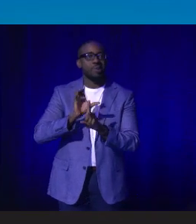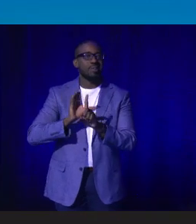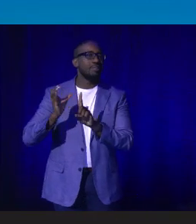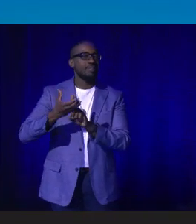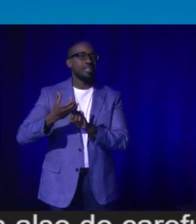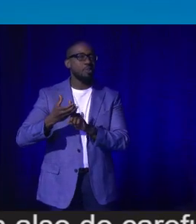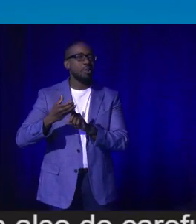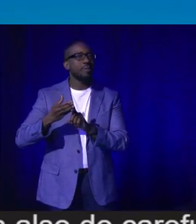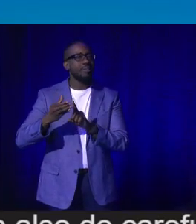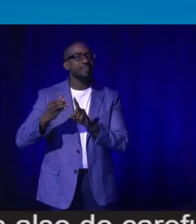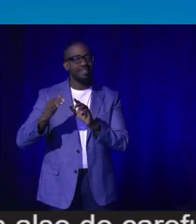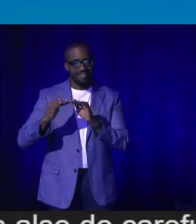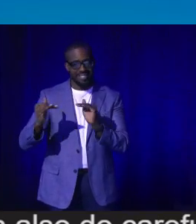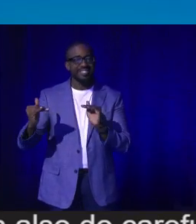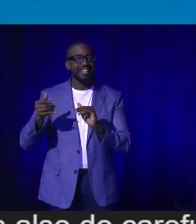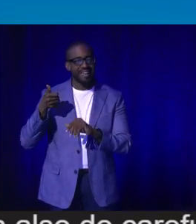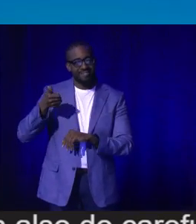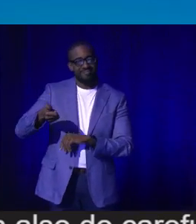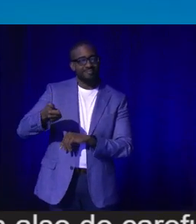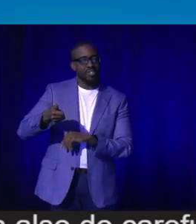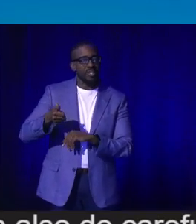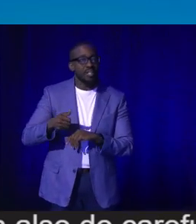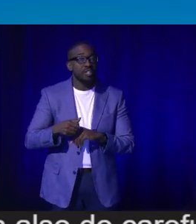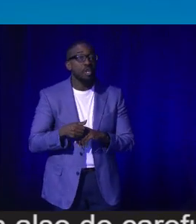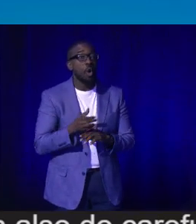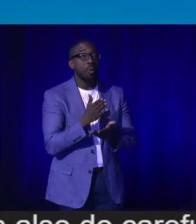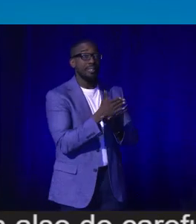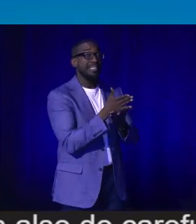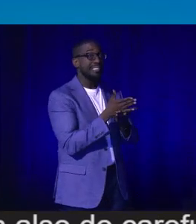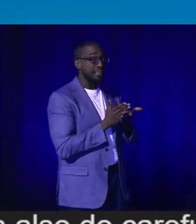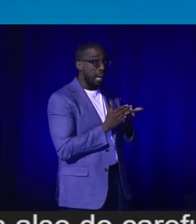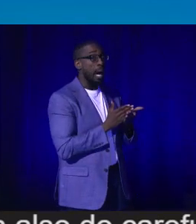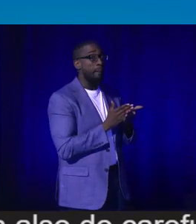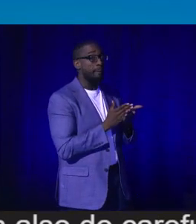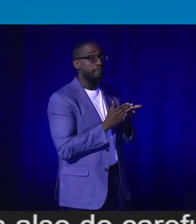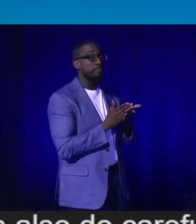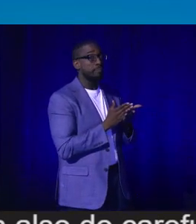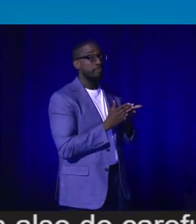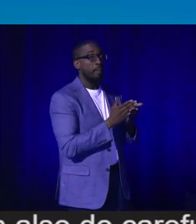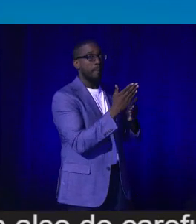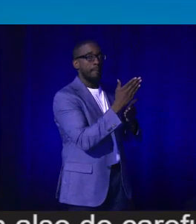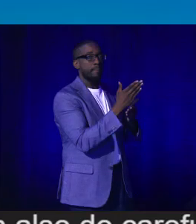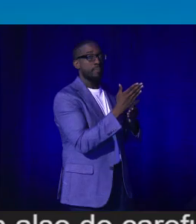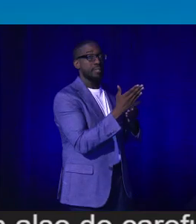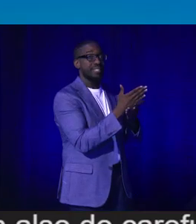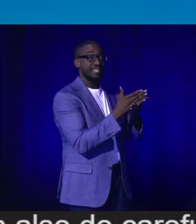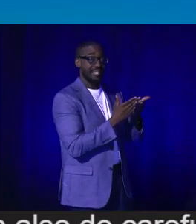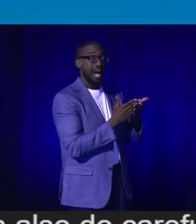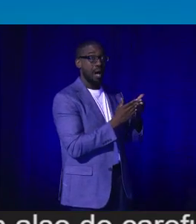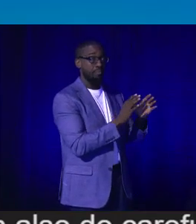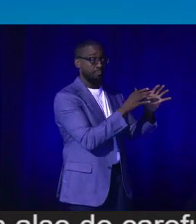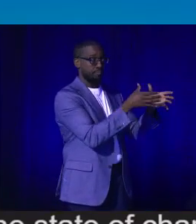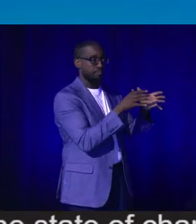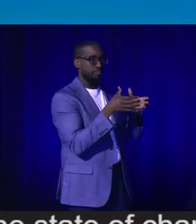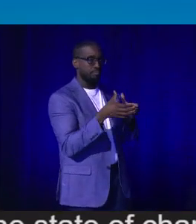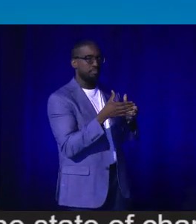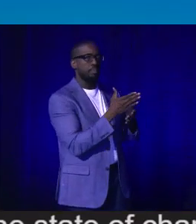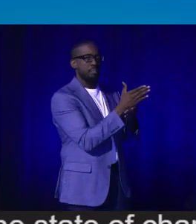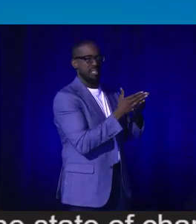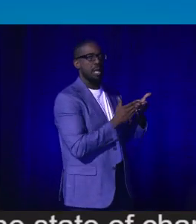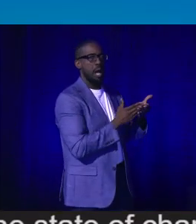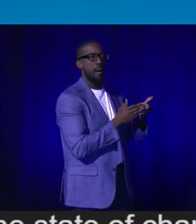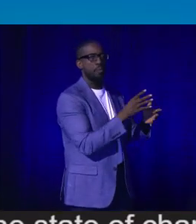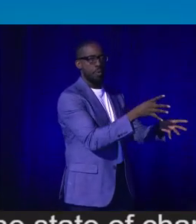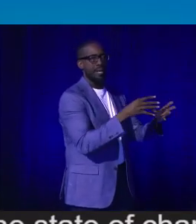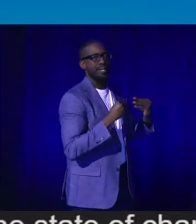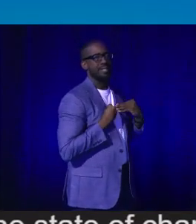in some portions of the charge, it will accept the ions better than other portions of the charge. So it's looking for things like